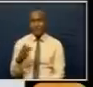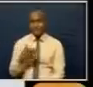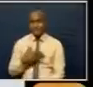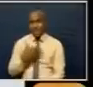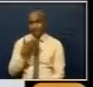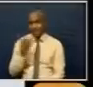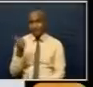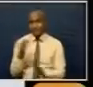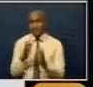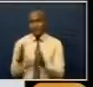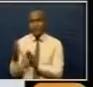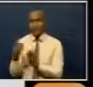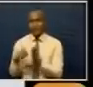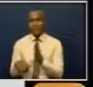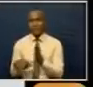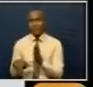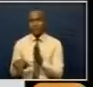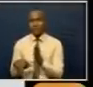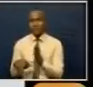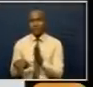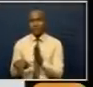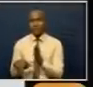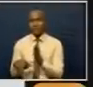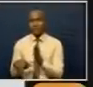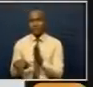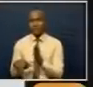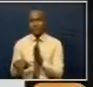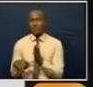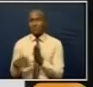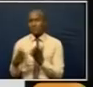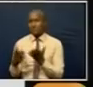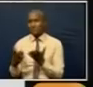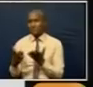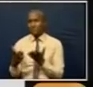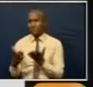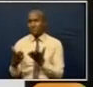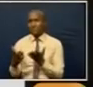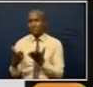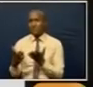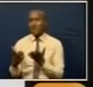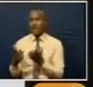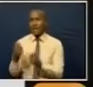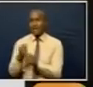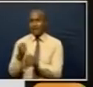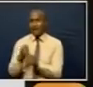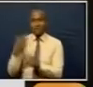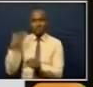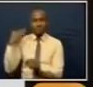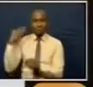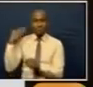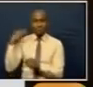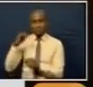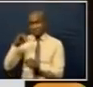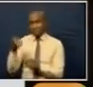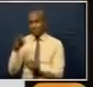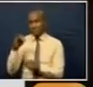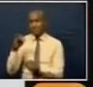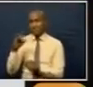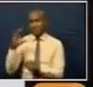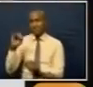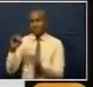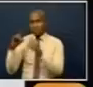have is the urban mass transit system that was done so many years ago by JICA, you know, in